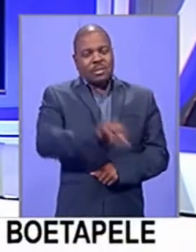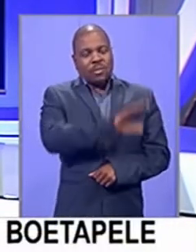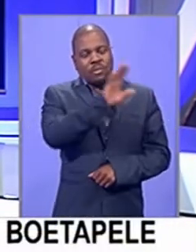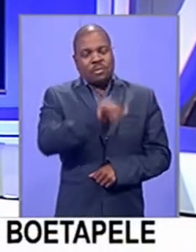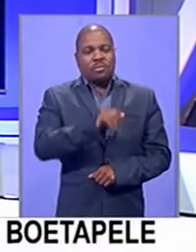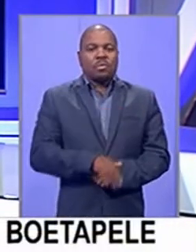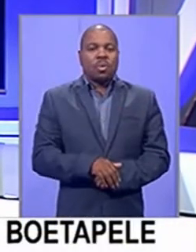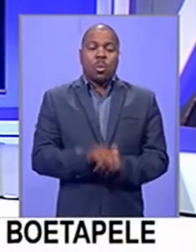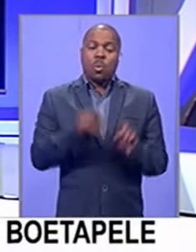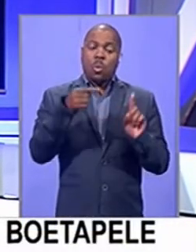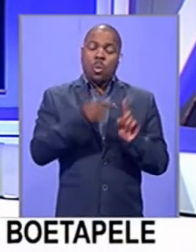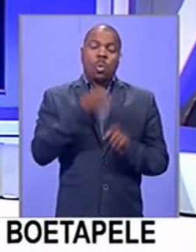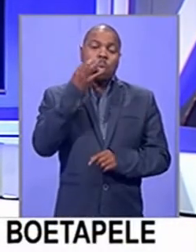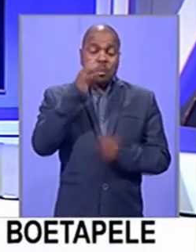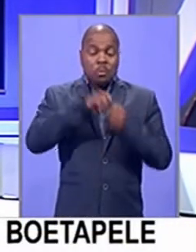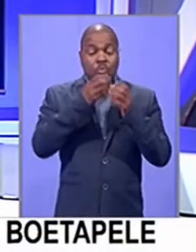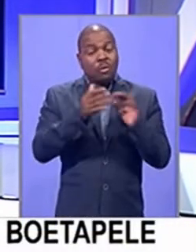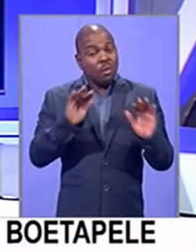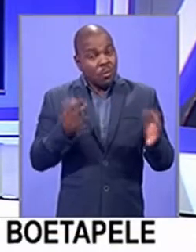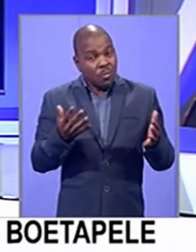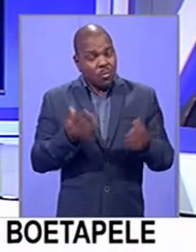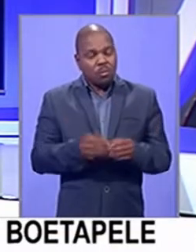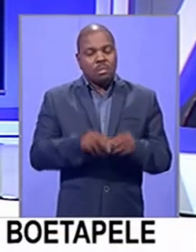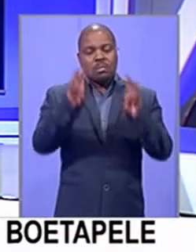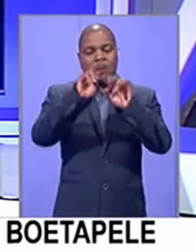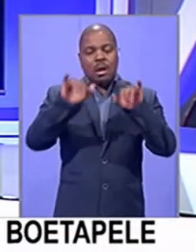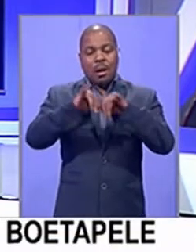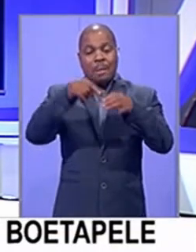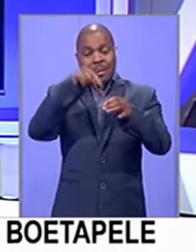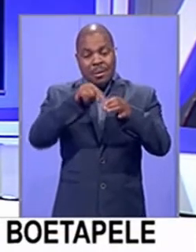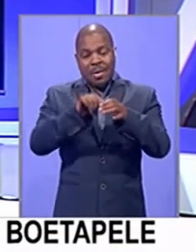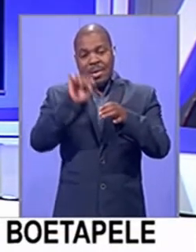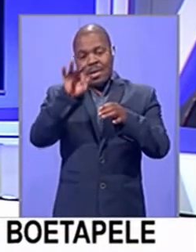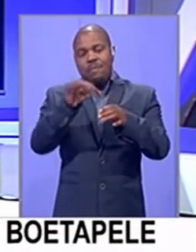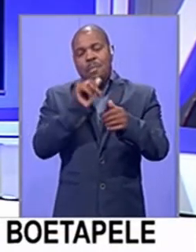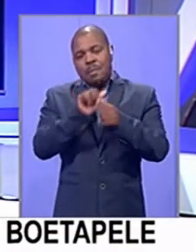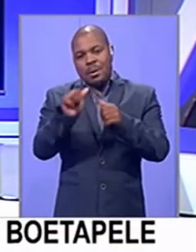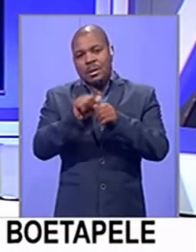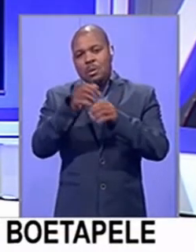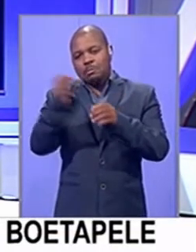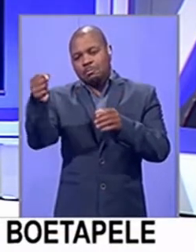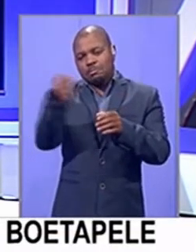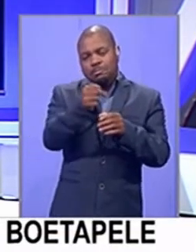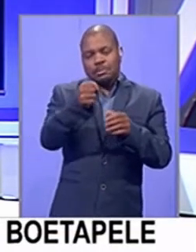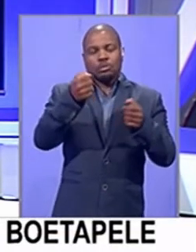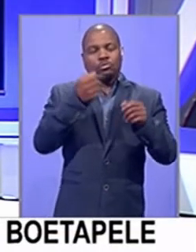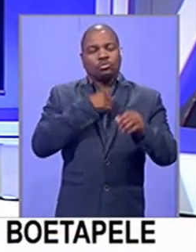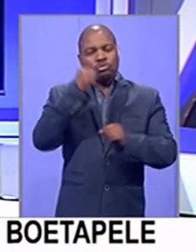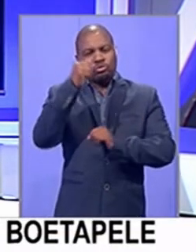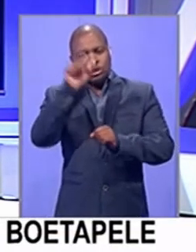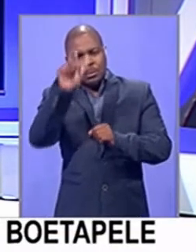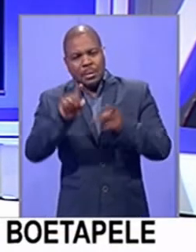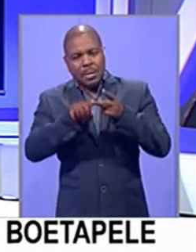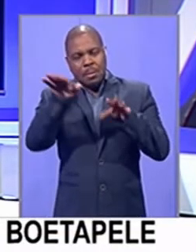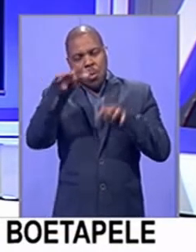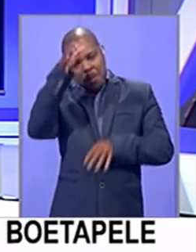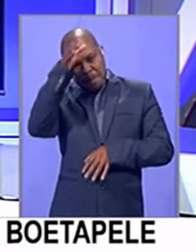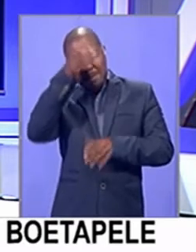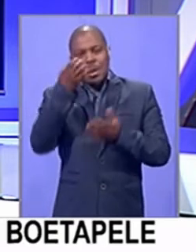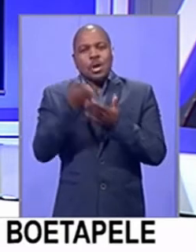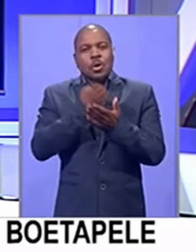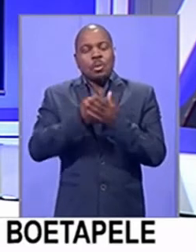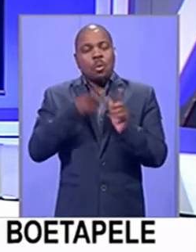naga. O re tharollo e ka ba ke taolo ya Eskom e ka bewa ka tlase ga diintsenere le ditsebi tsa ikonomi.